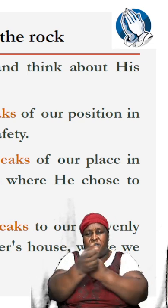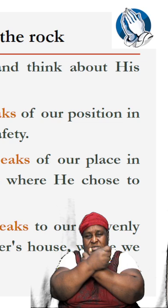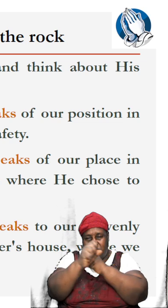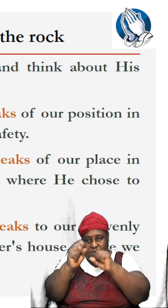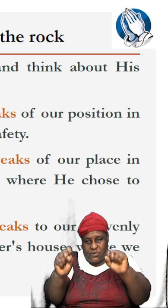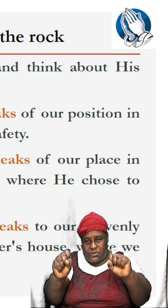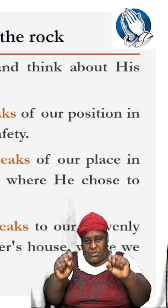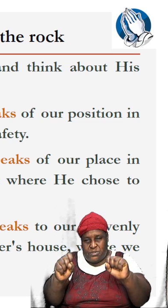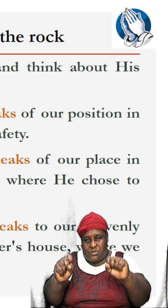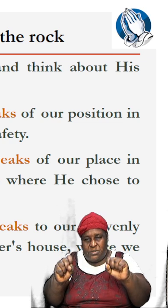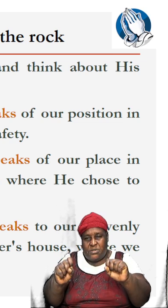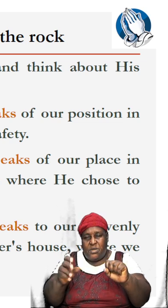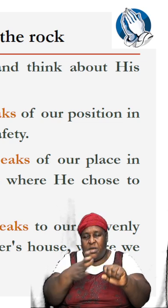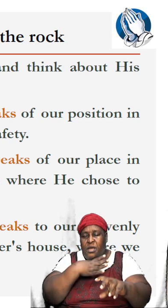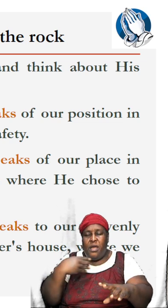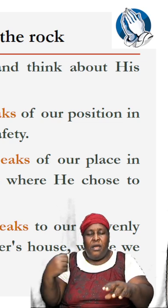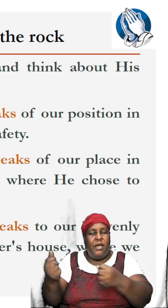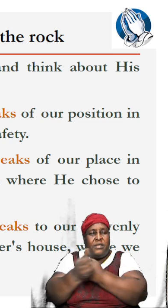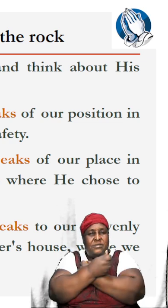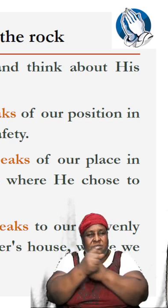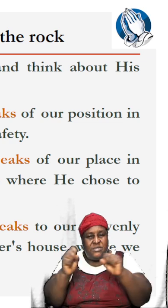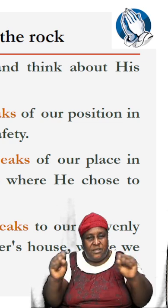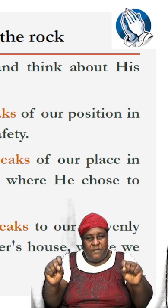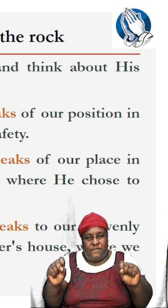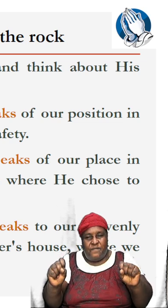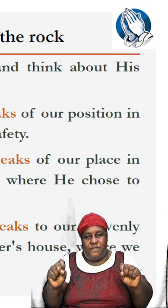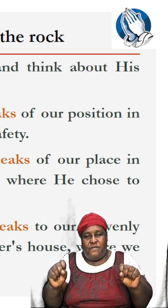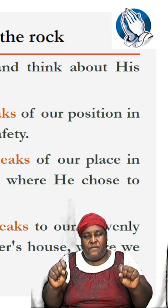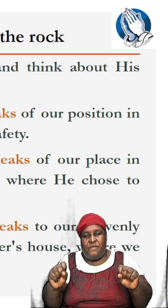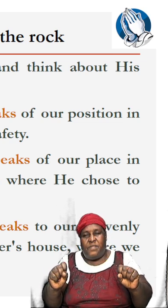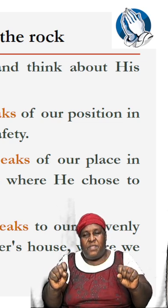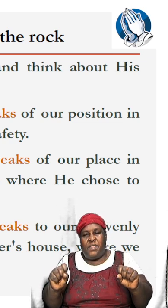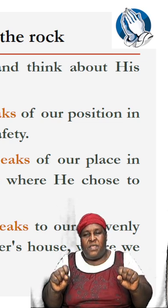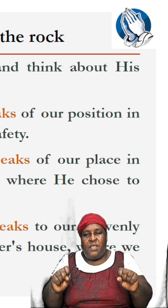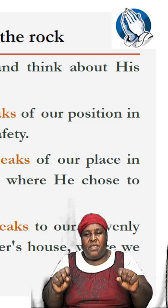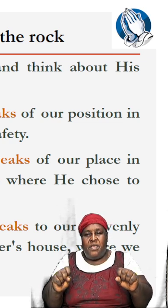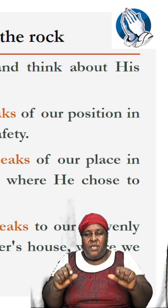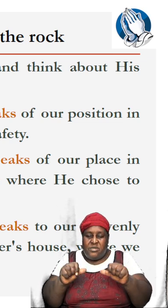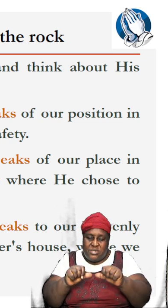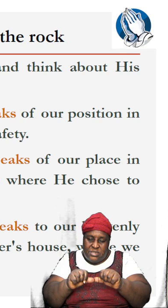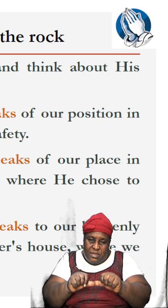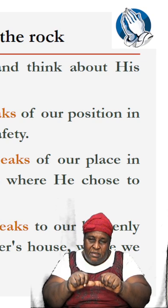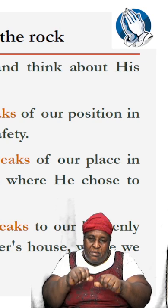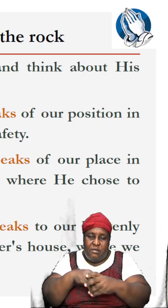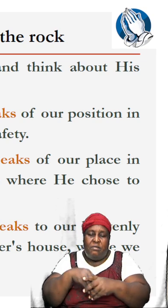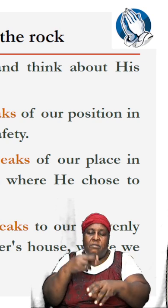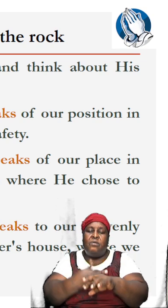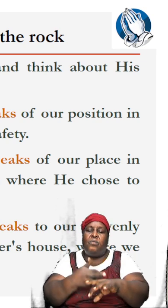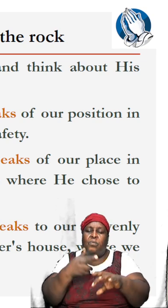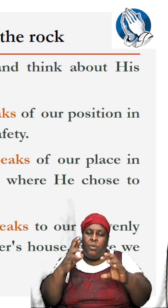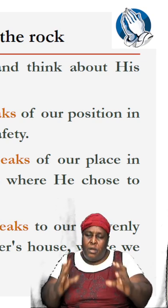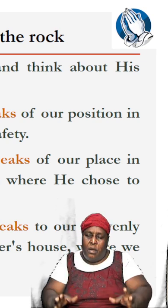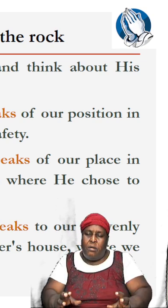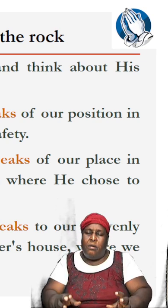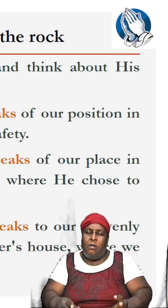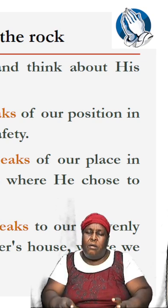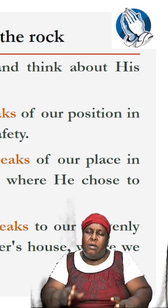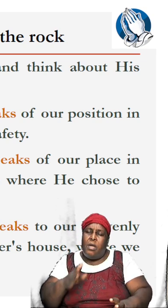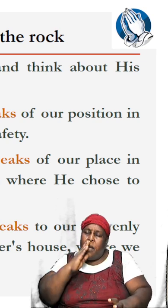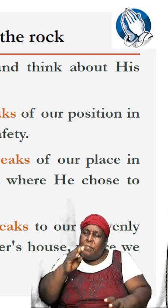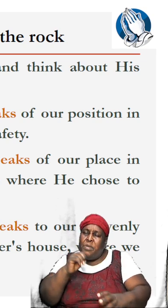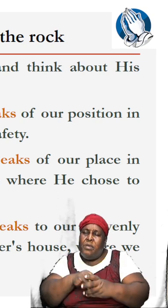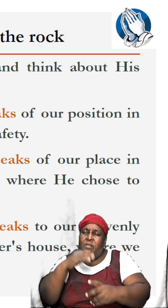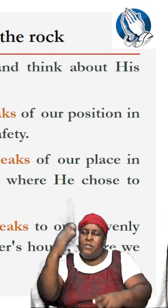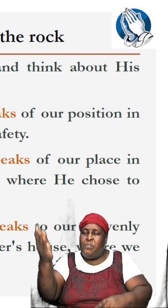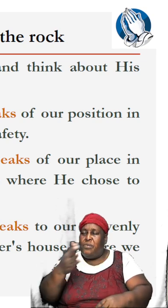safety. Can I encourage somebody? Stay in the rock. Being in the presence of